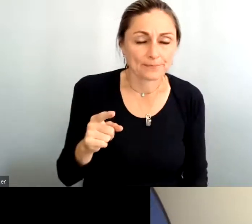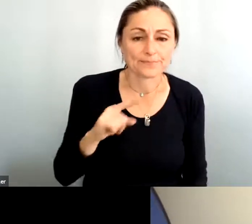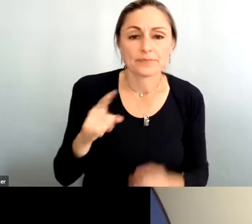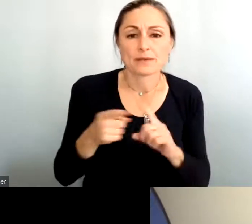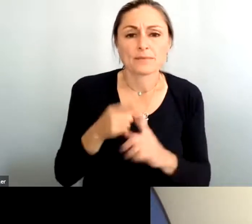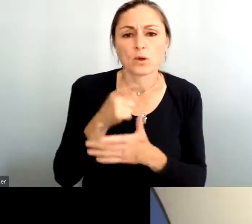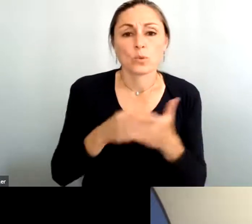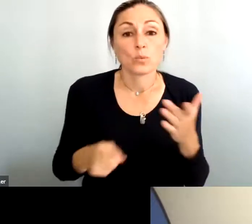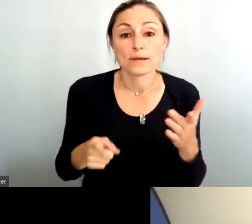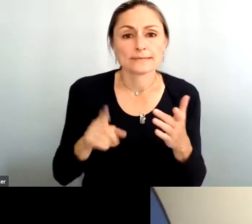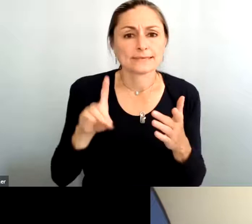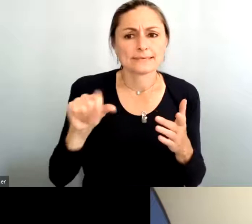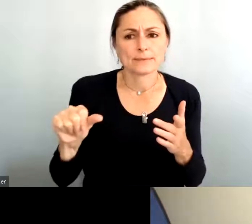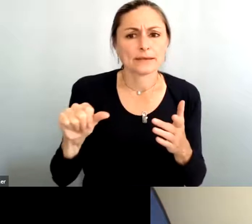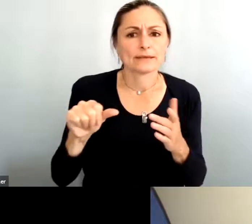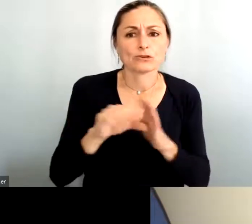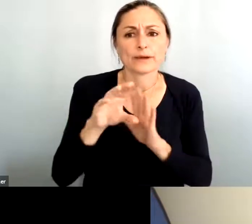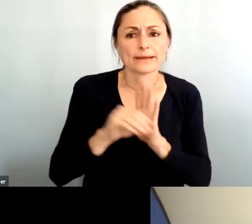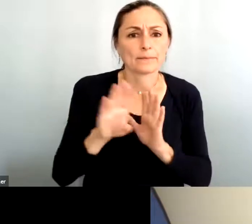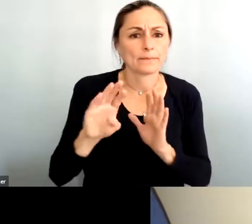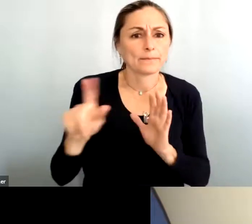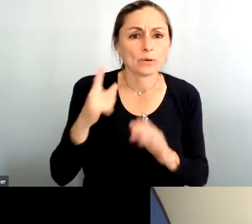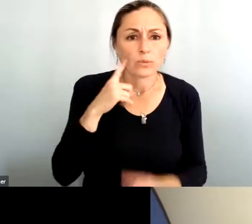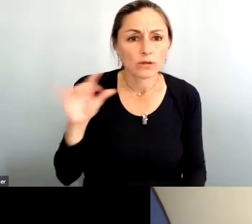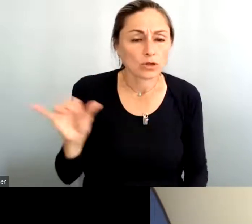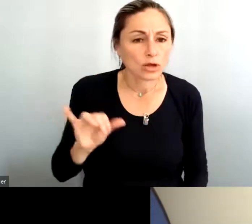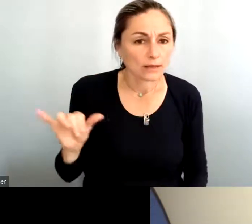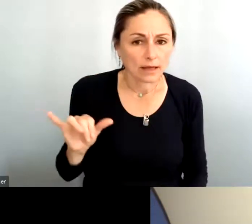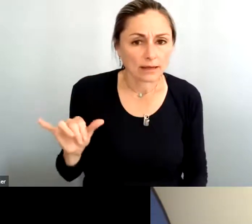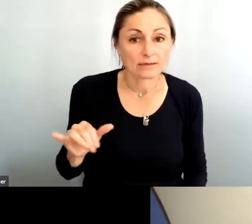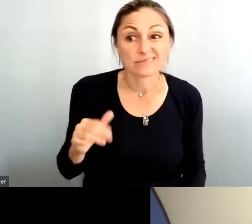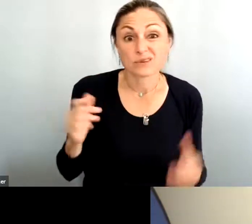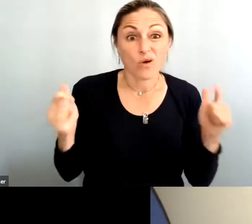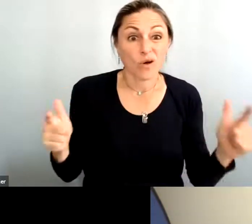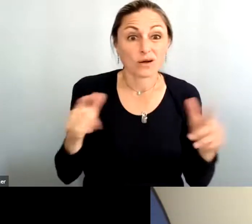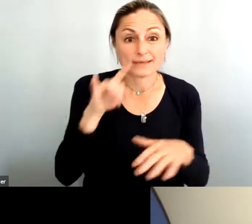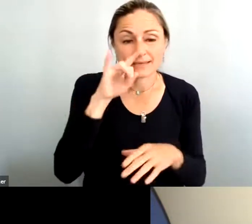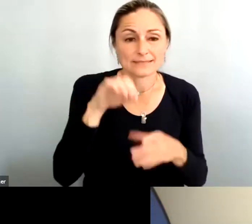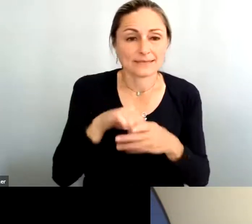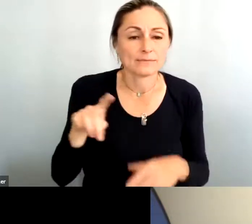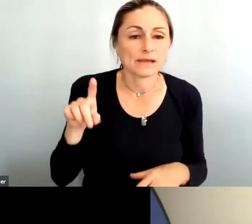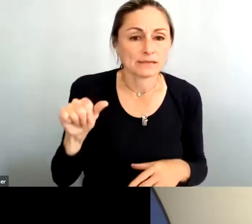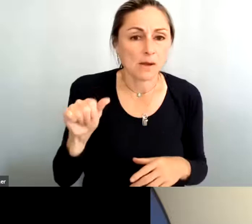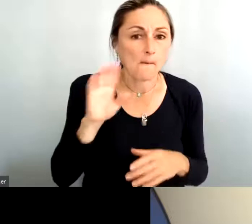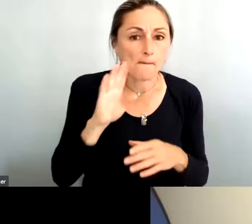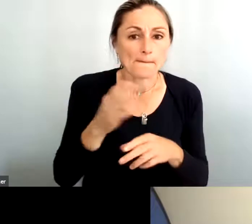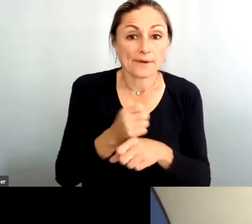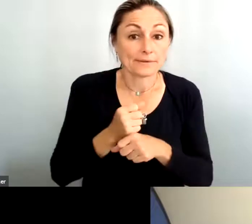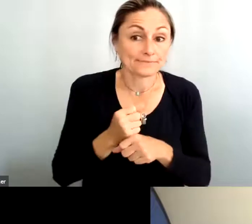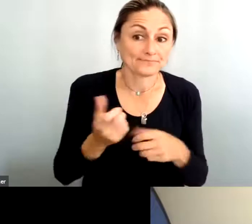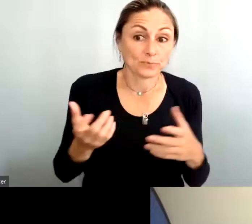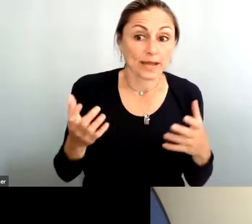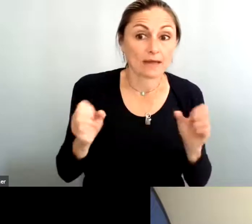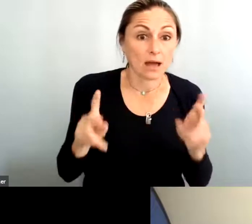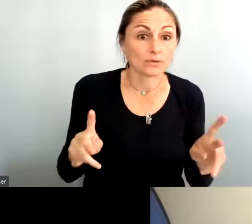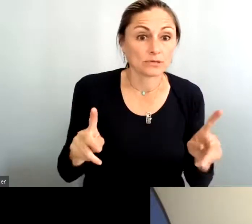disability curriculum bill would look like so that all kids in Pennsylvania would have the opportunity through